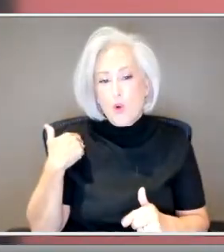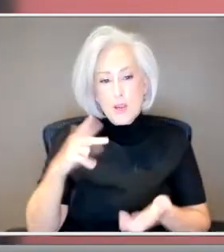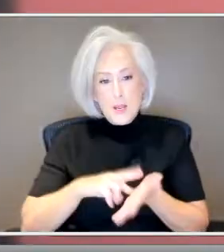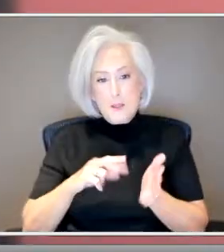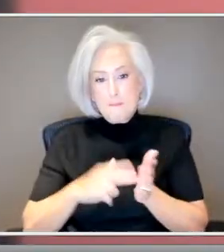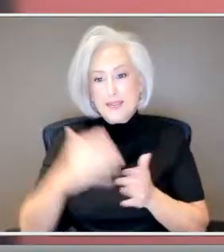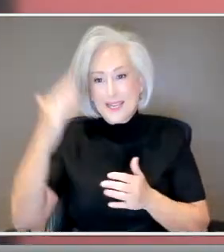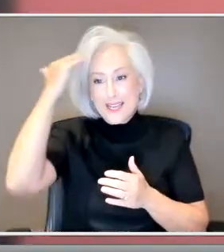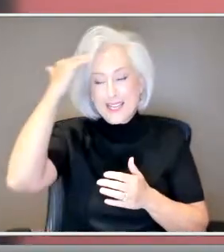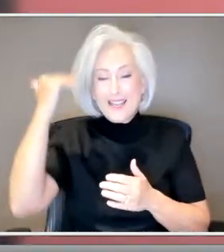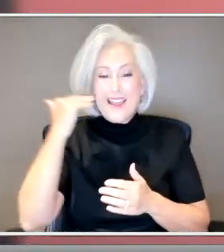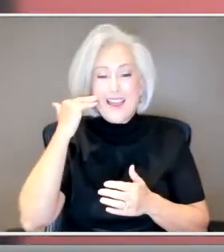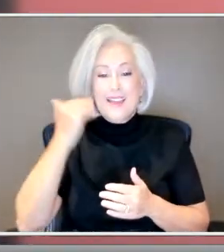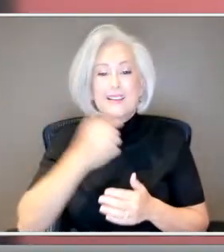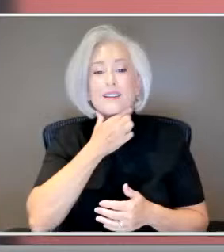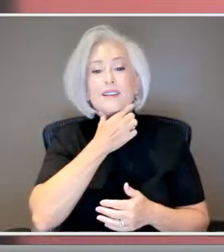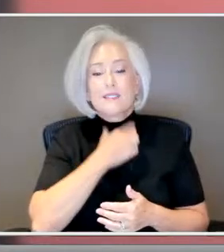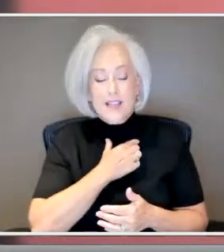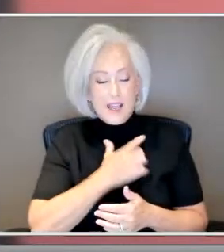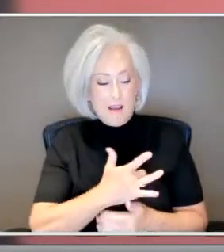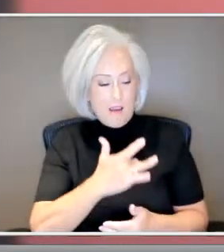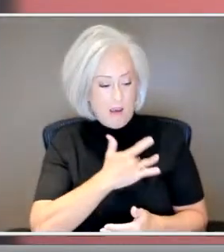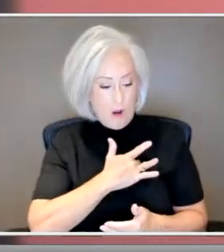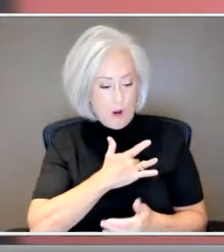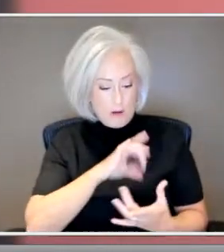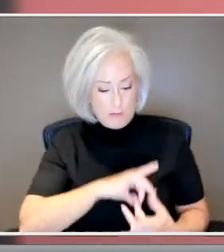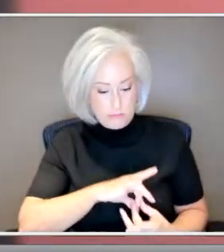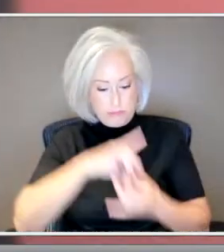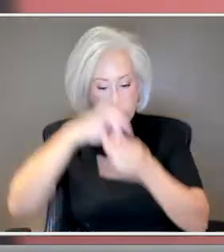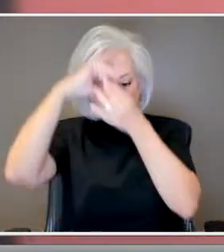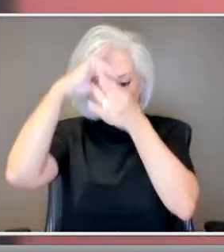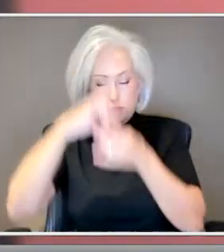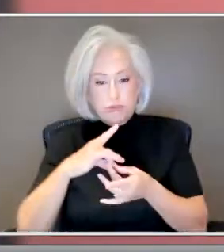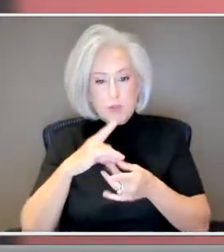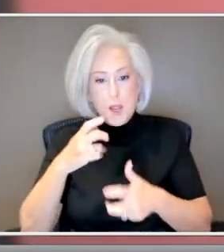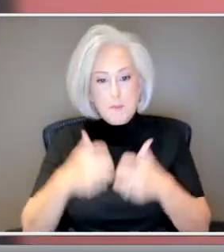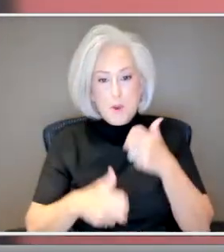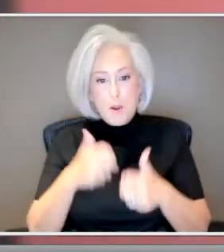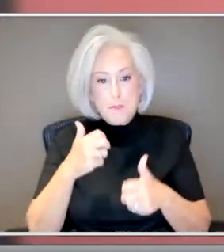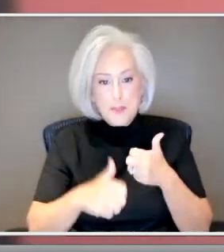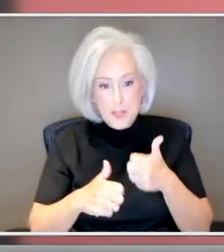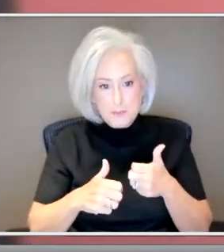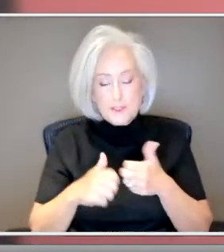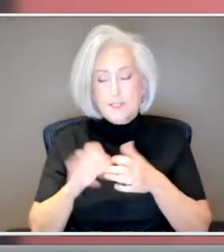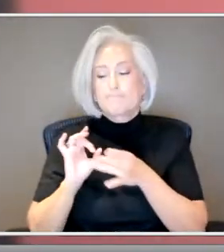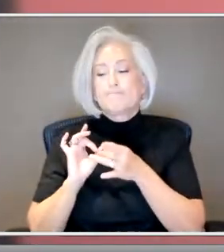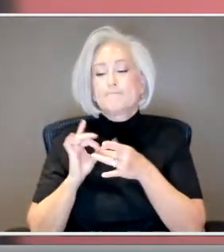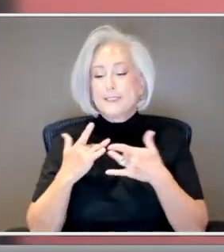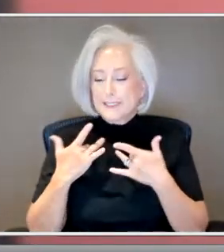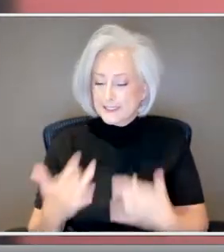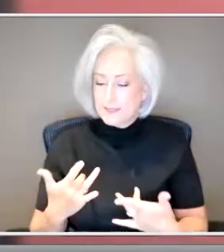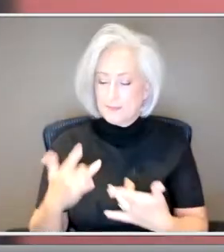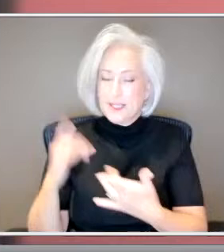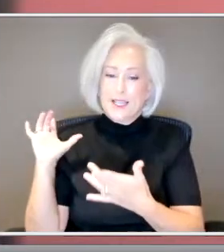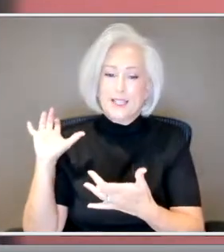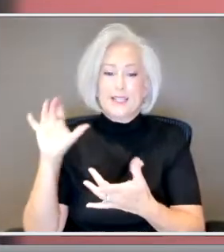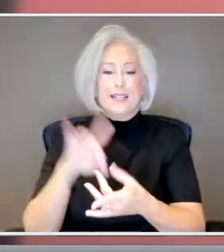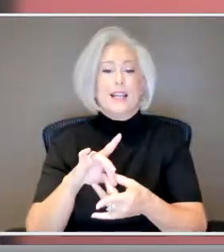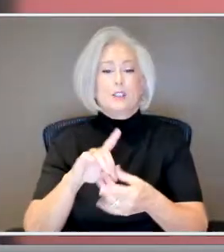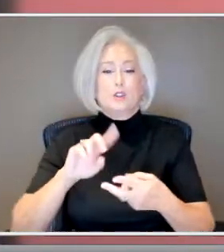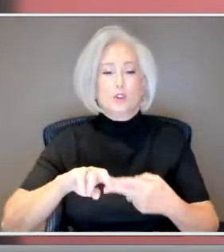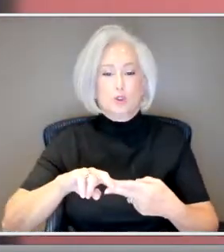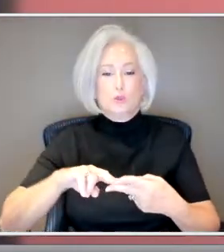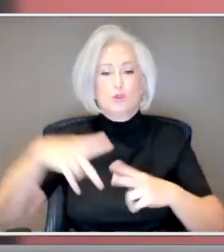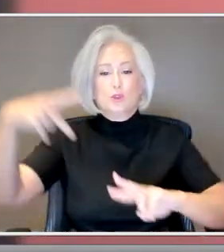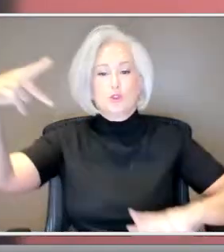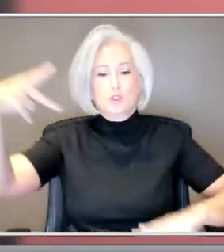and heart problems is very commonly associated with underlying genetic disorders. And so I felt it was definitely worth a look to see if there was something